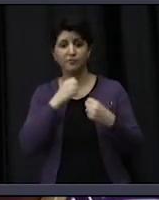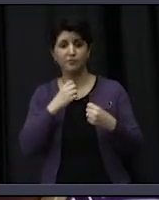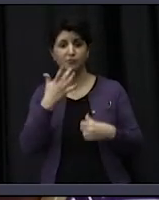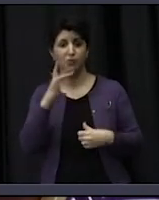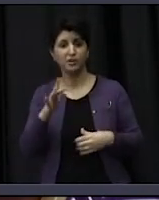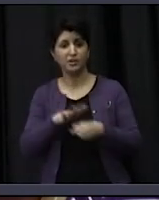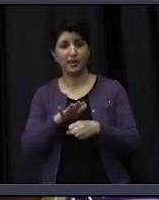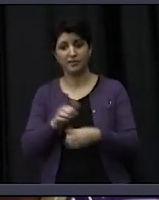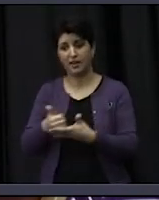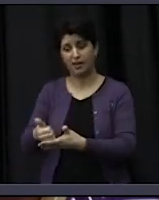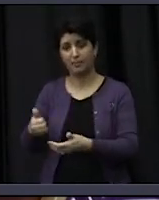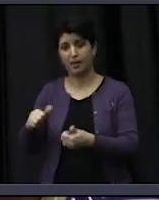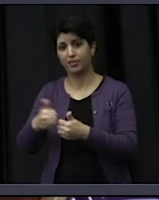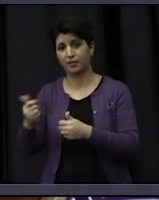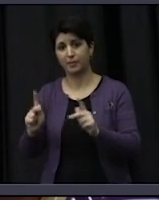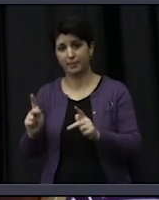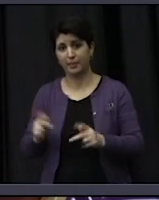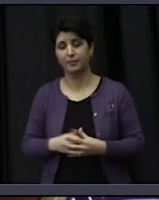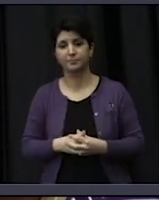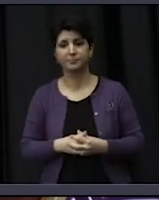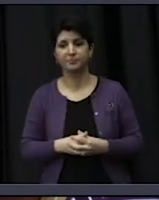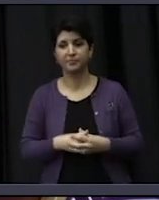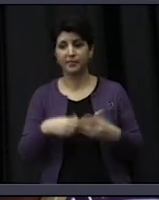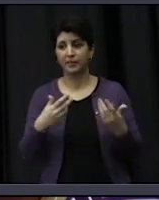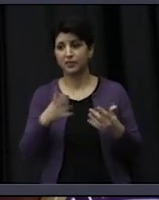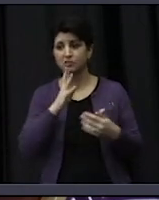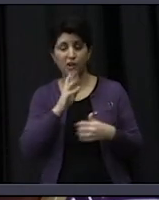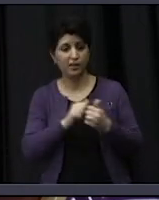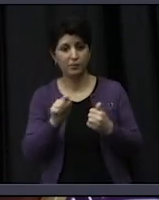Addressing you, fellow graduates, is an honor because I consider you